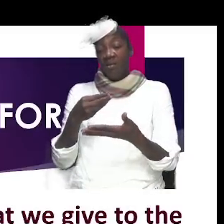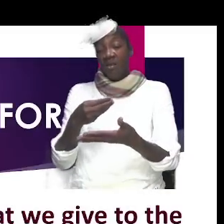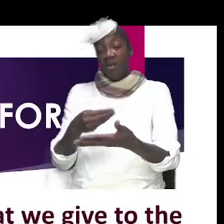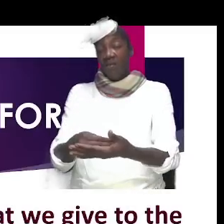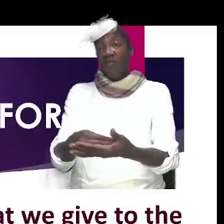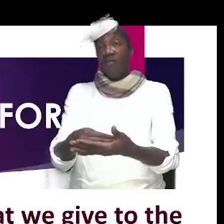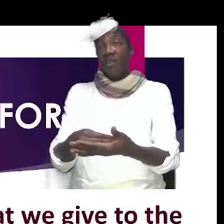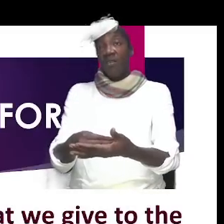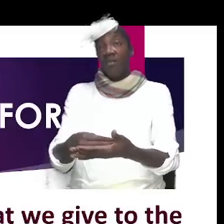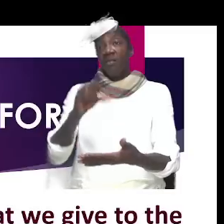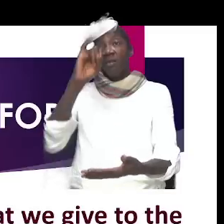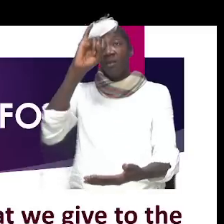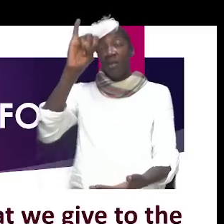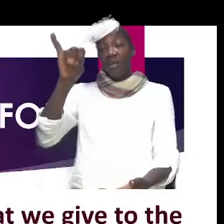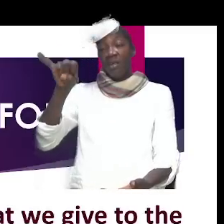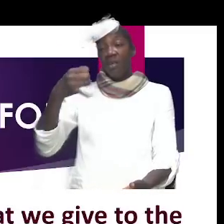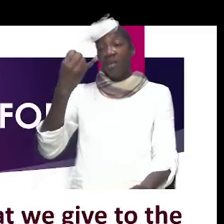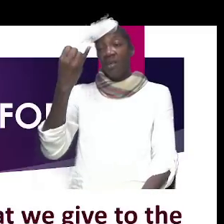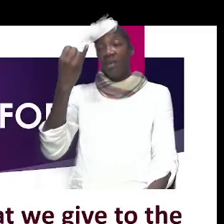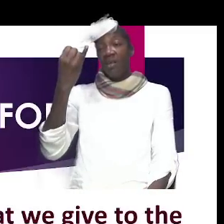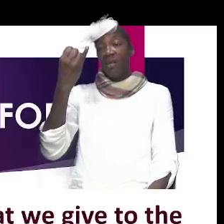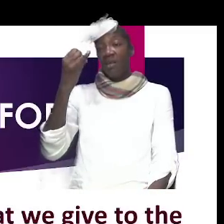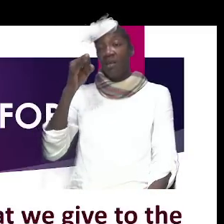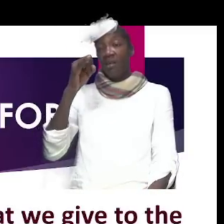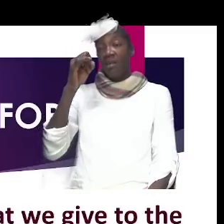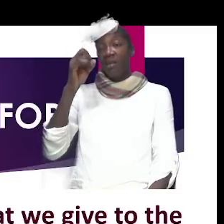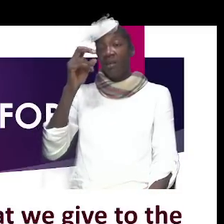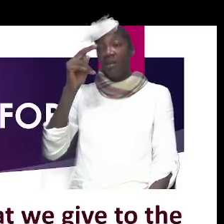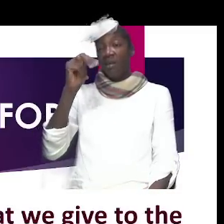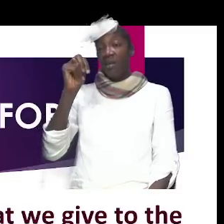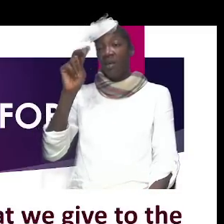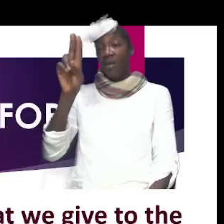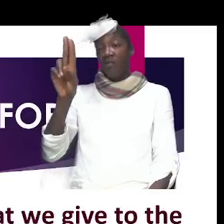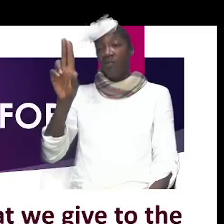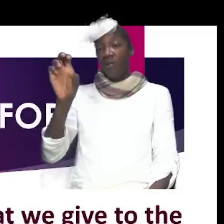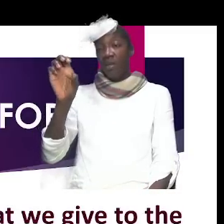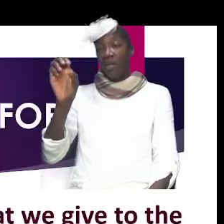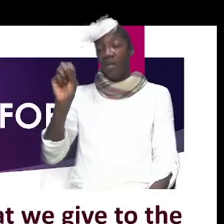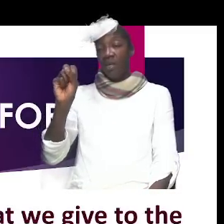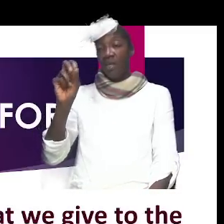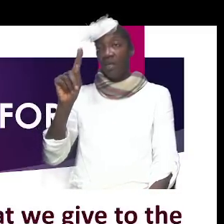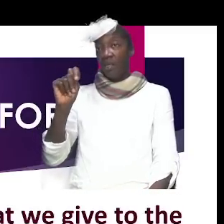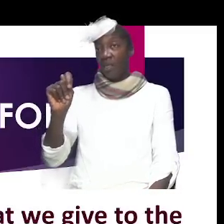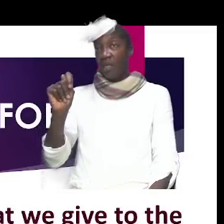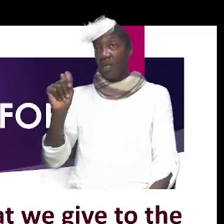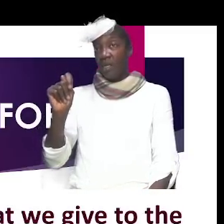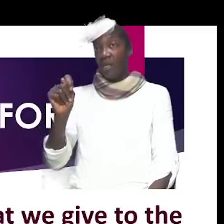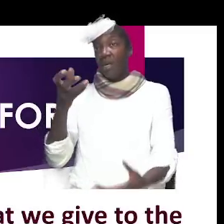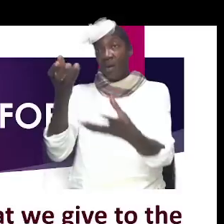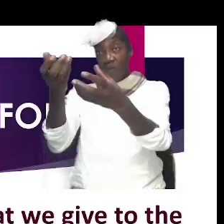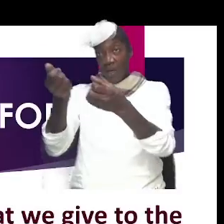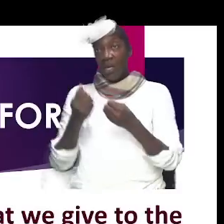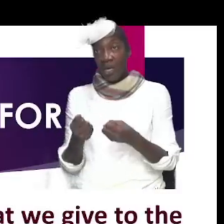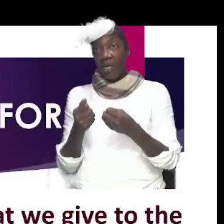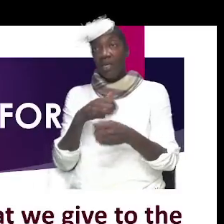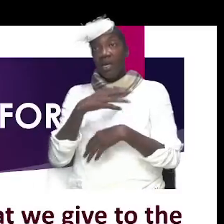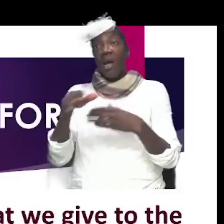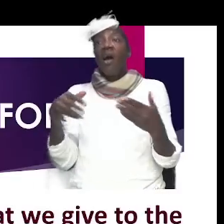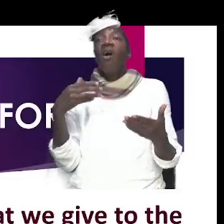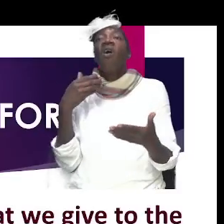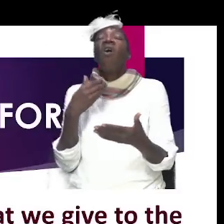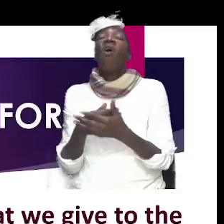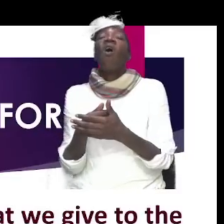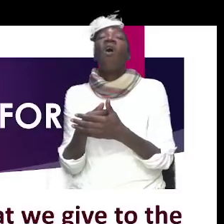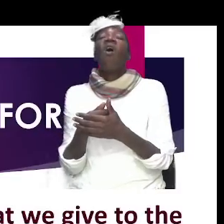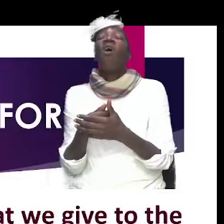we inherit, all of this we are going to have to give an